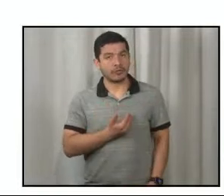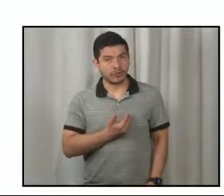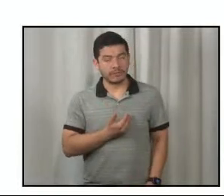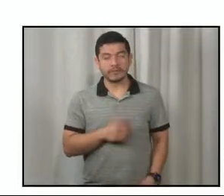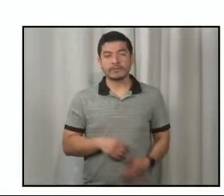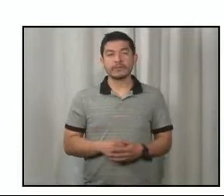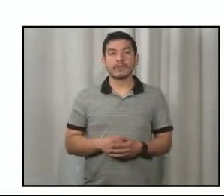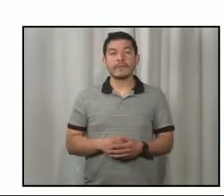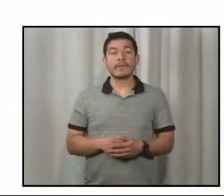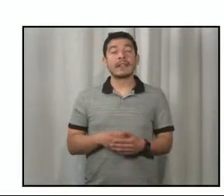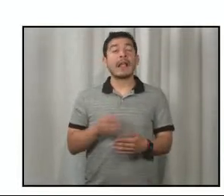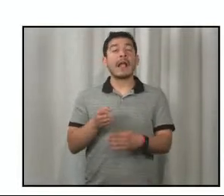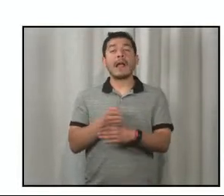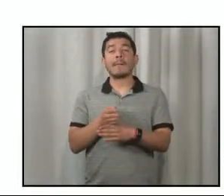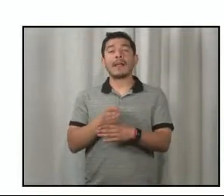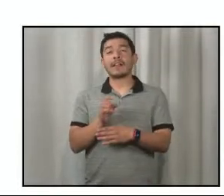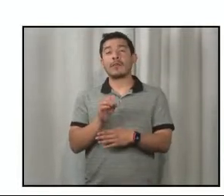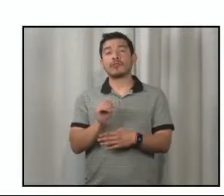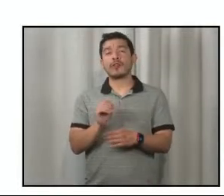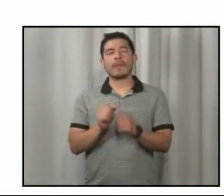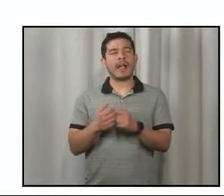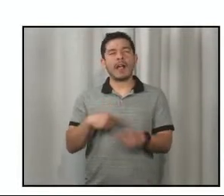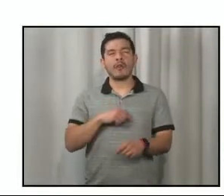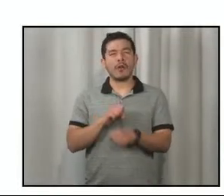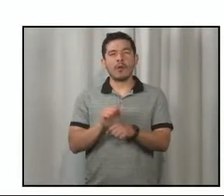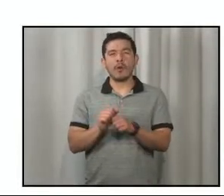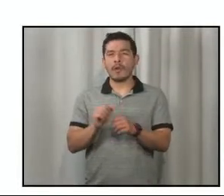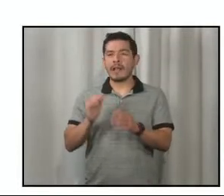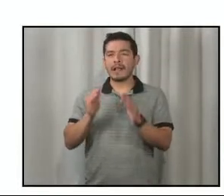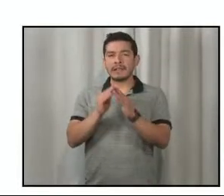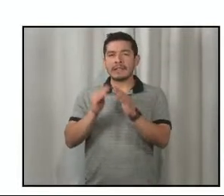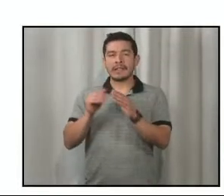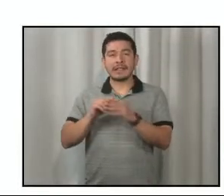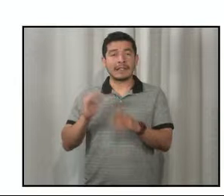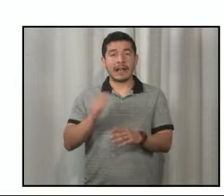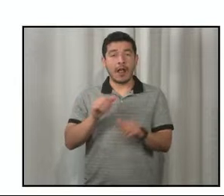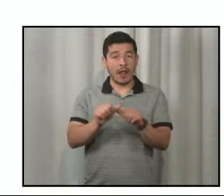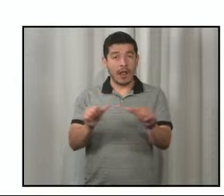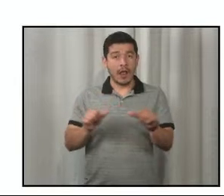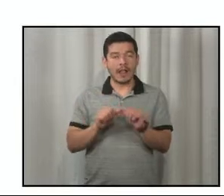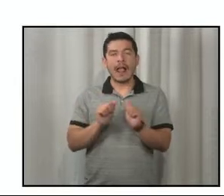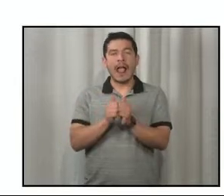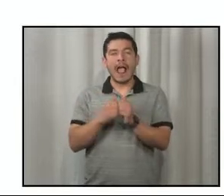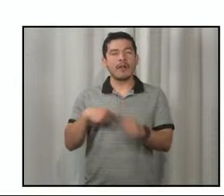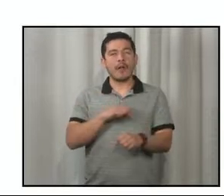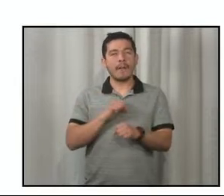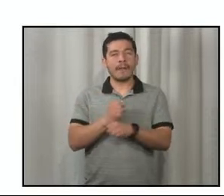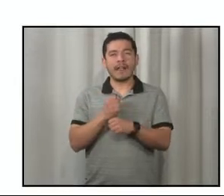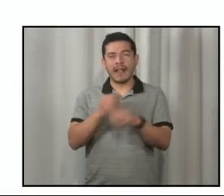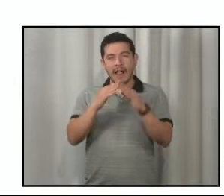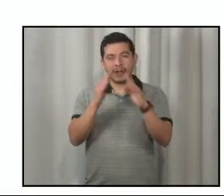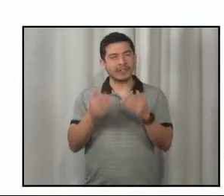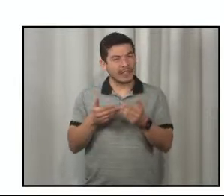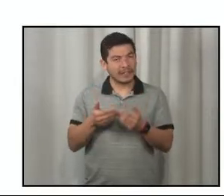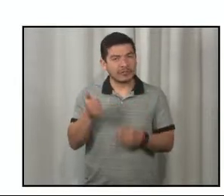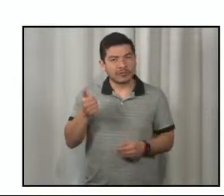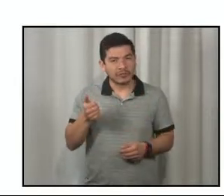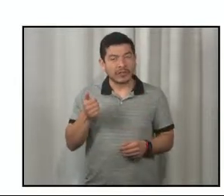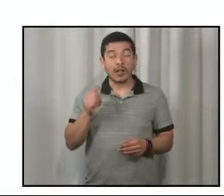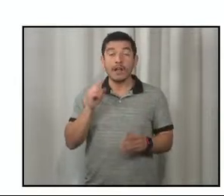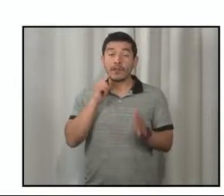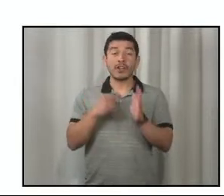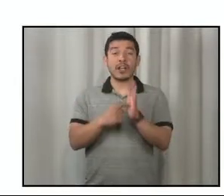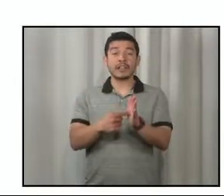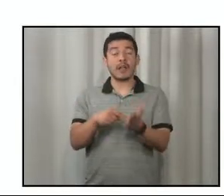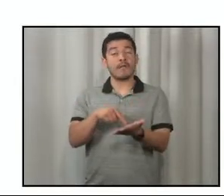Medium term is how do we continue to work with cities in that region, and how do we streamline our housing? And I'll give you an example. Affordable